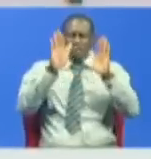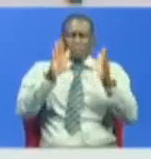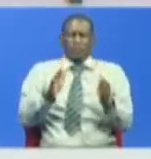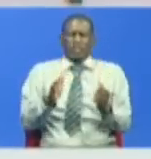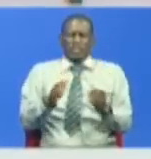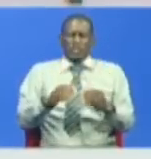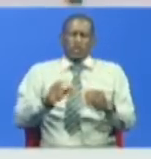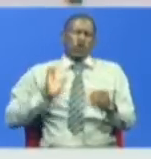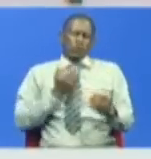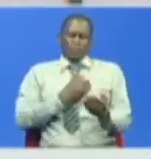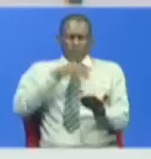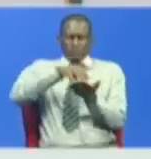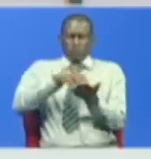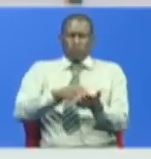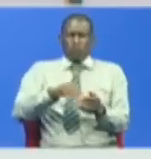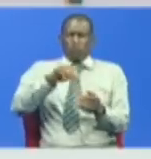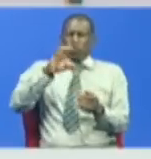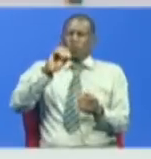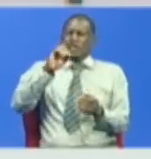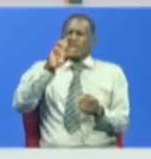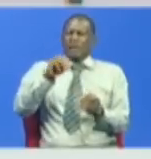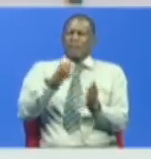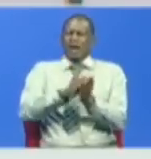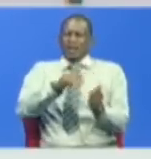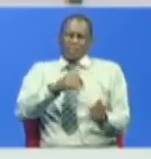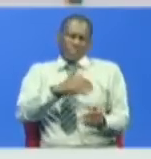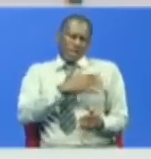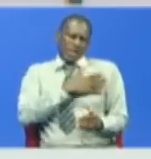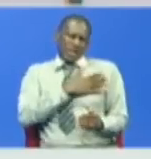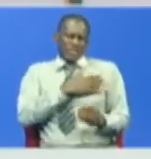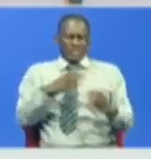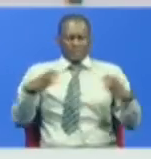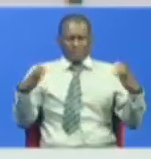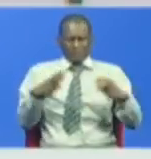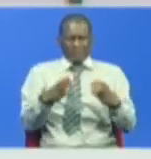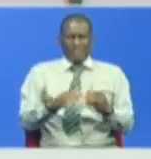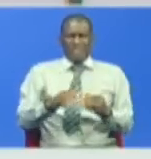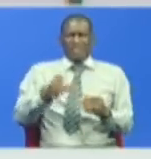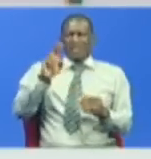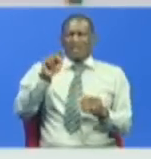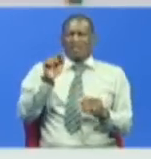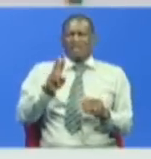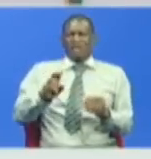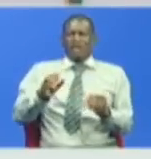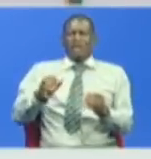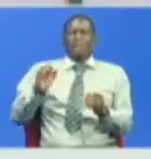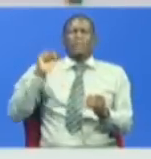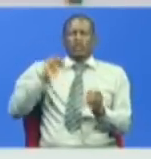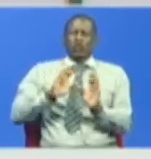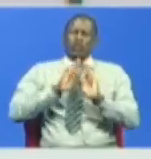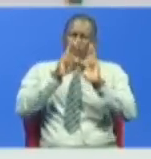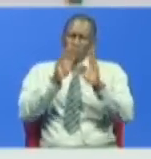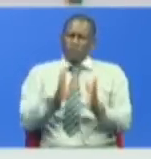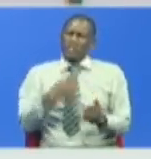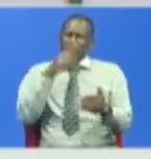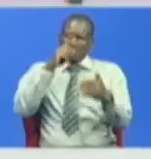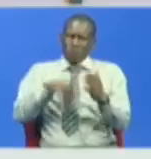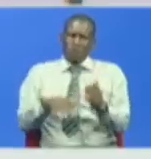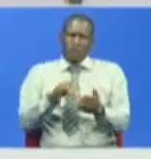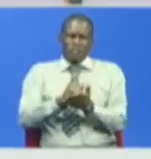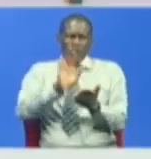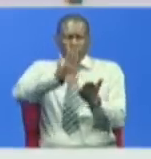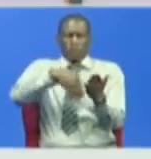ODM and other NASA affiliate parties. NTV's senior political affairs reporter Kennedy Murethi reports that with the